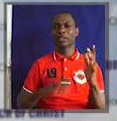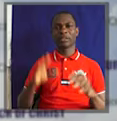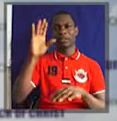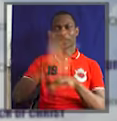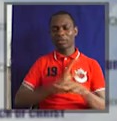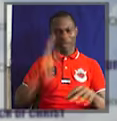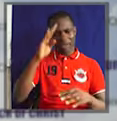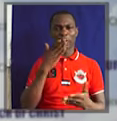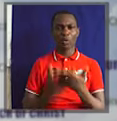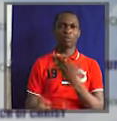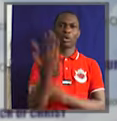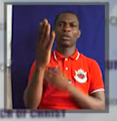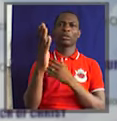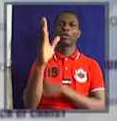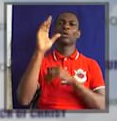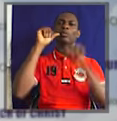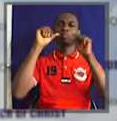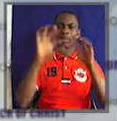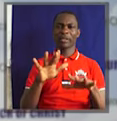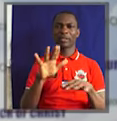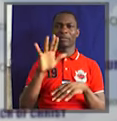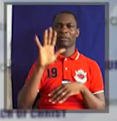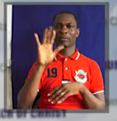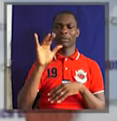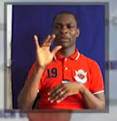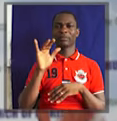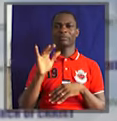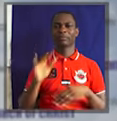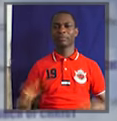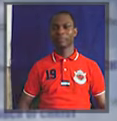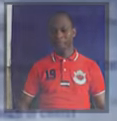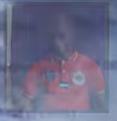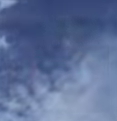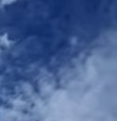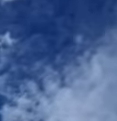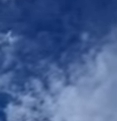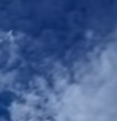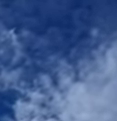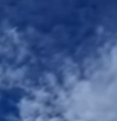christo eso. The churches of christ salute you and good morning. God richly bless you. Bye bye.